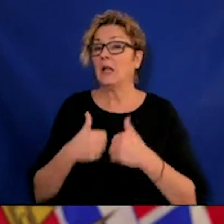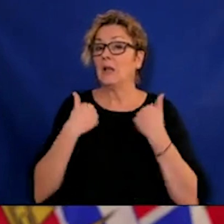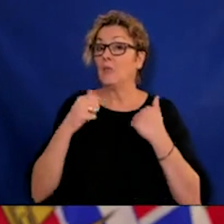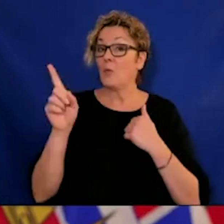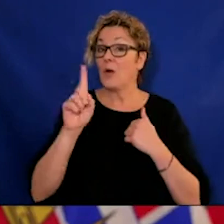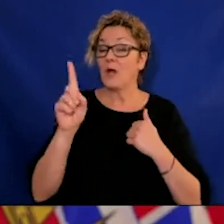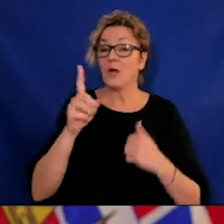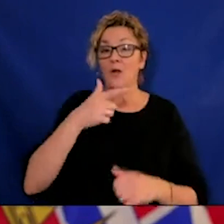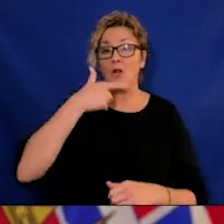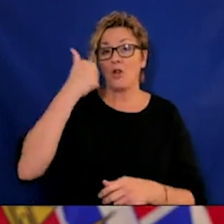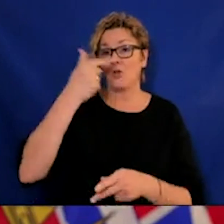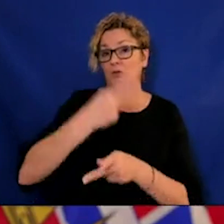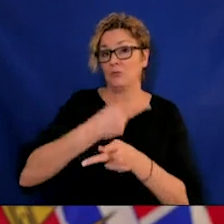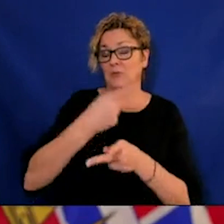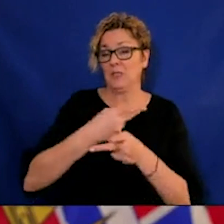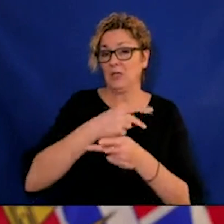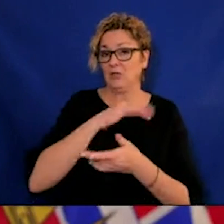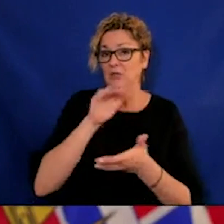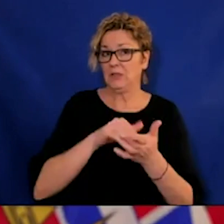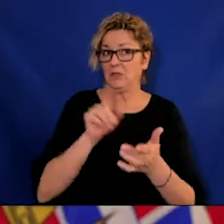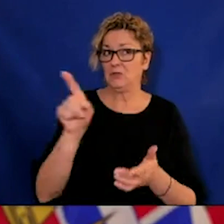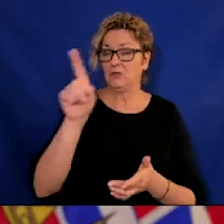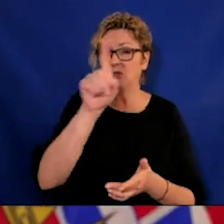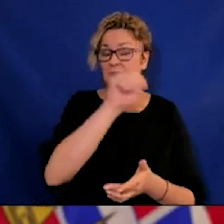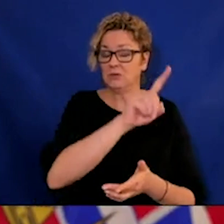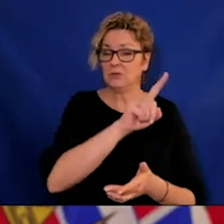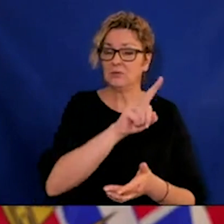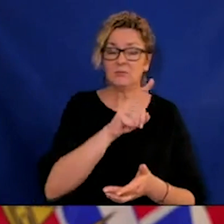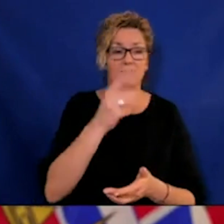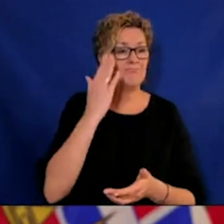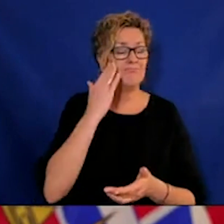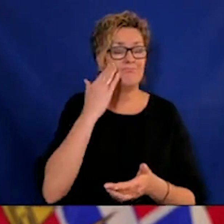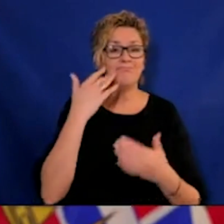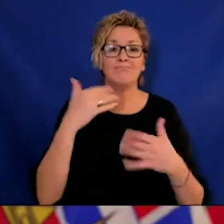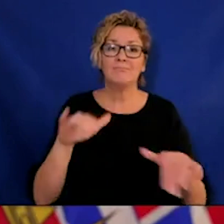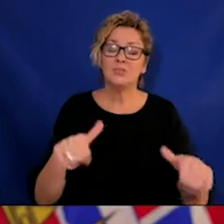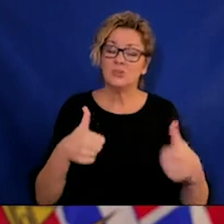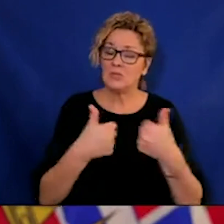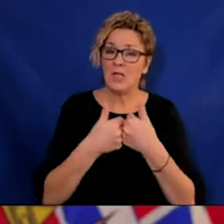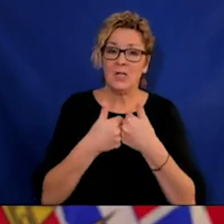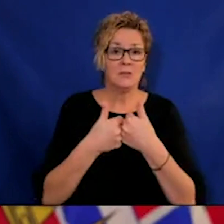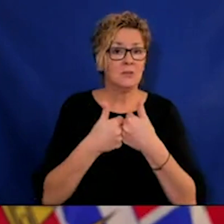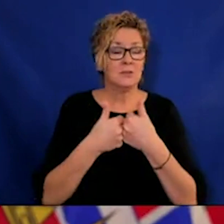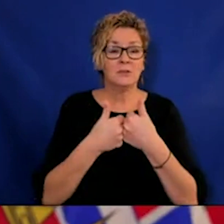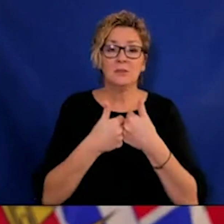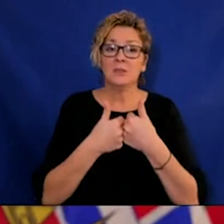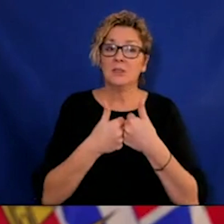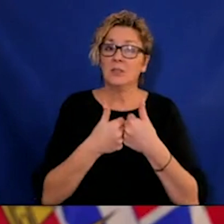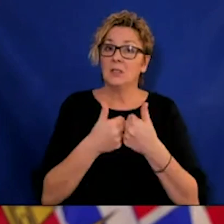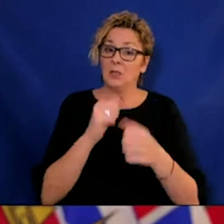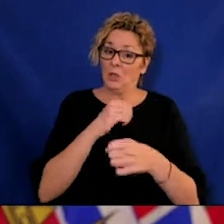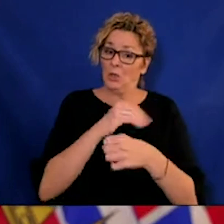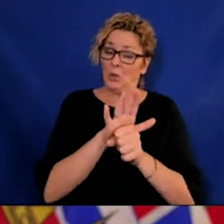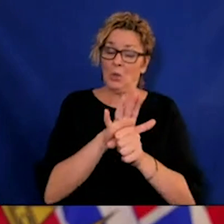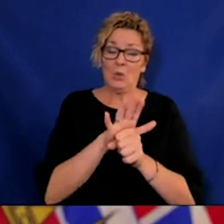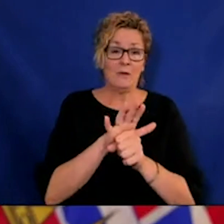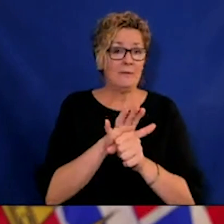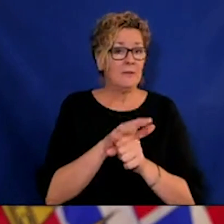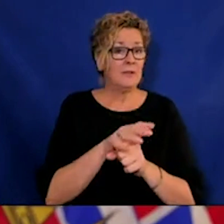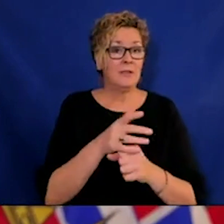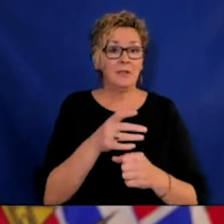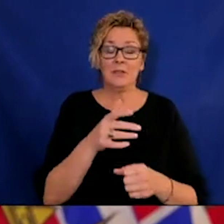challenges that we have in dealing with this virus in our communities and the fact that it can cause such devastation when it gets